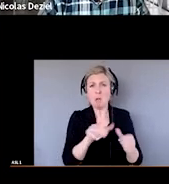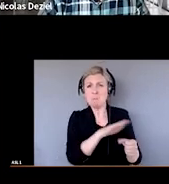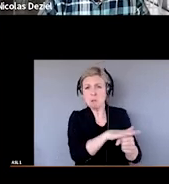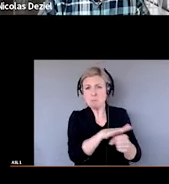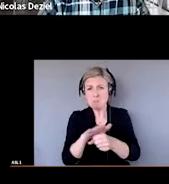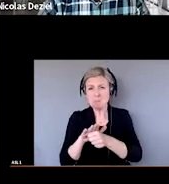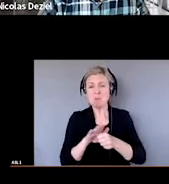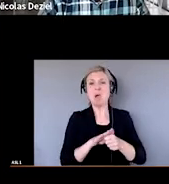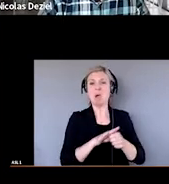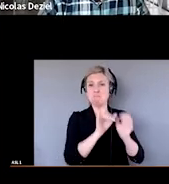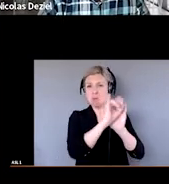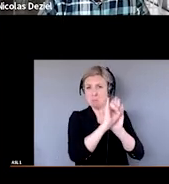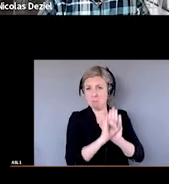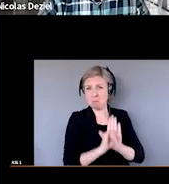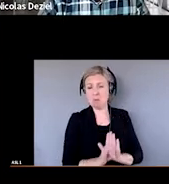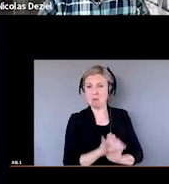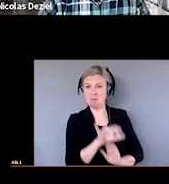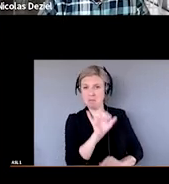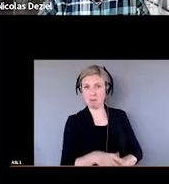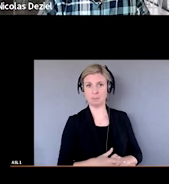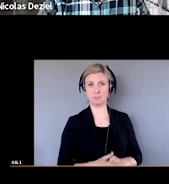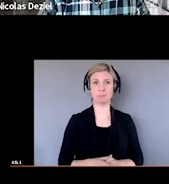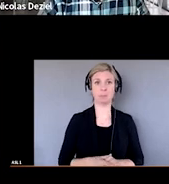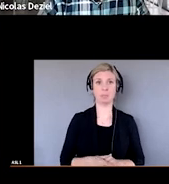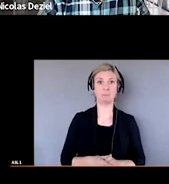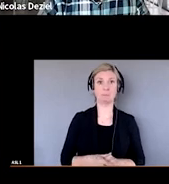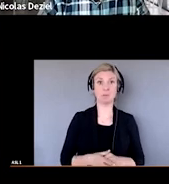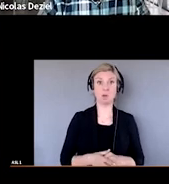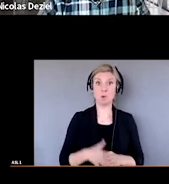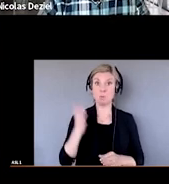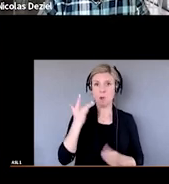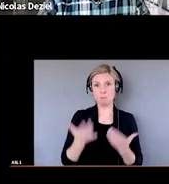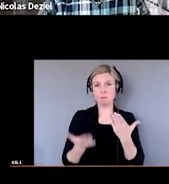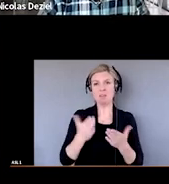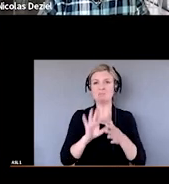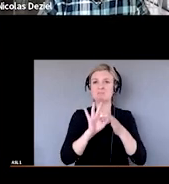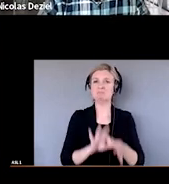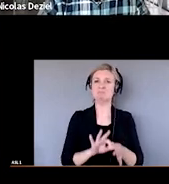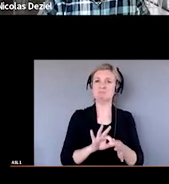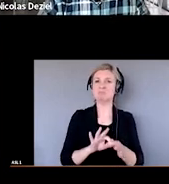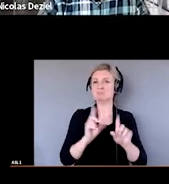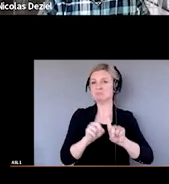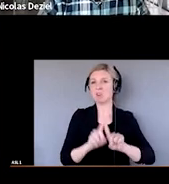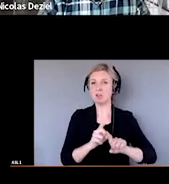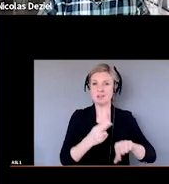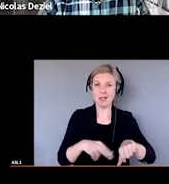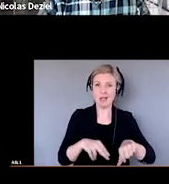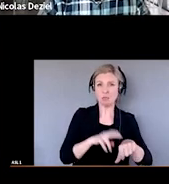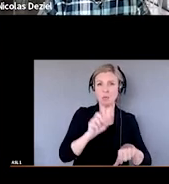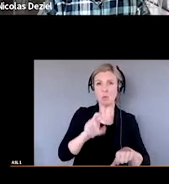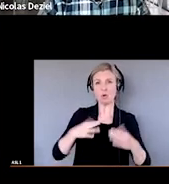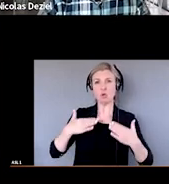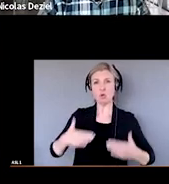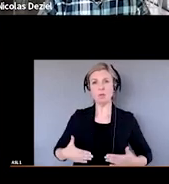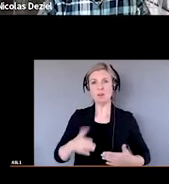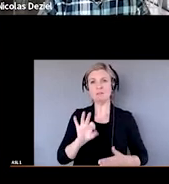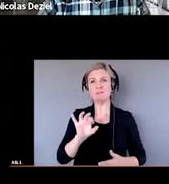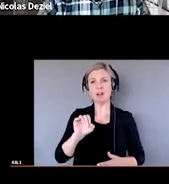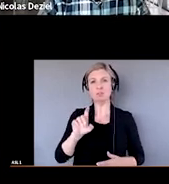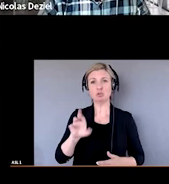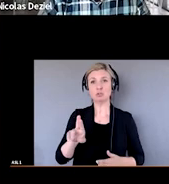or qualities due to natural or human factors for that location. So common examples